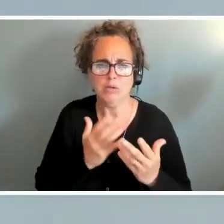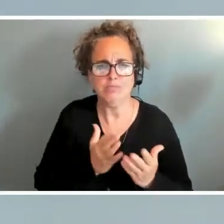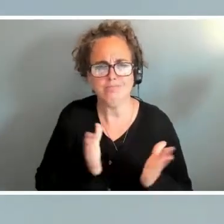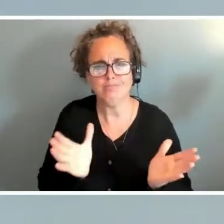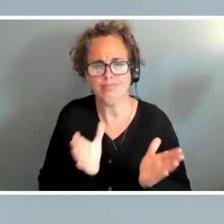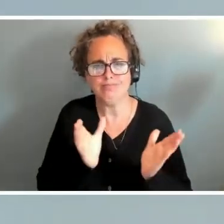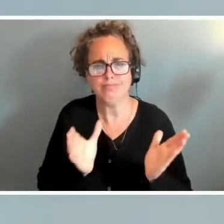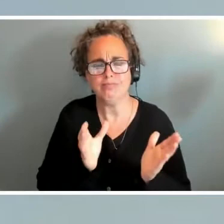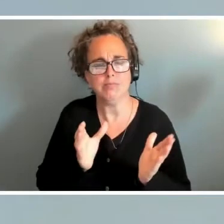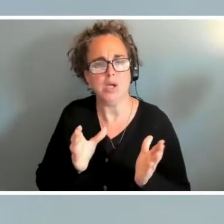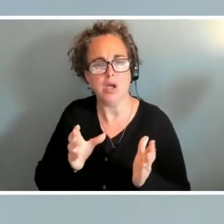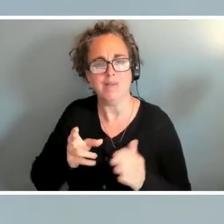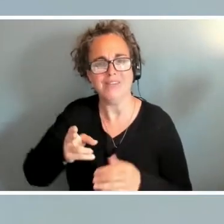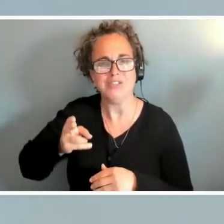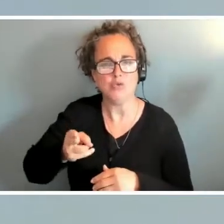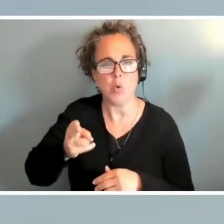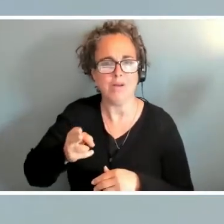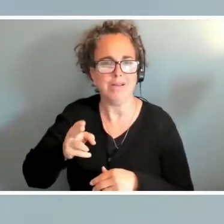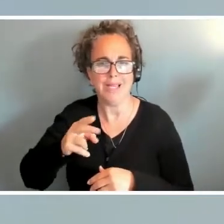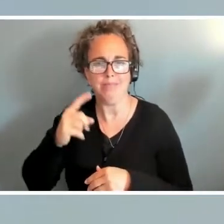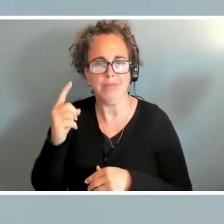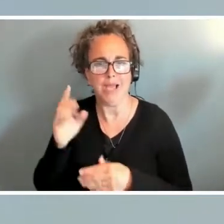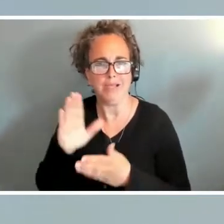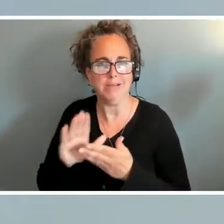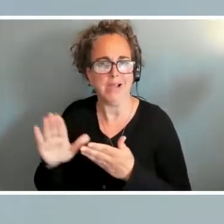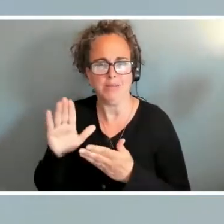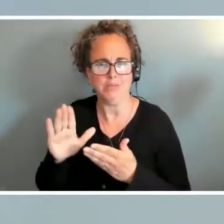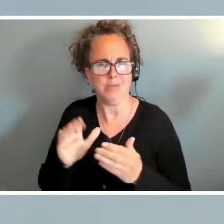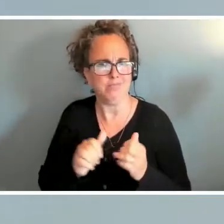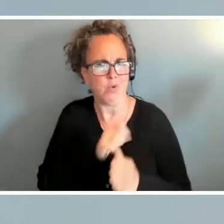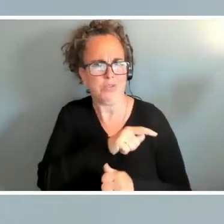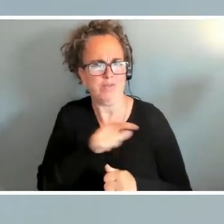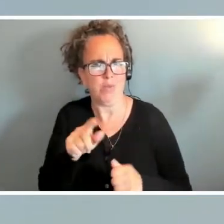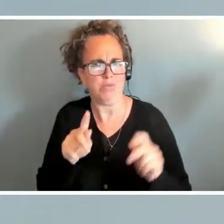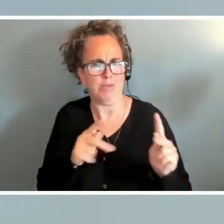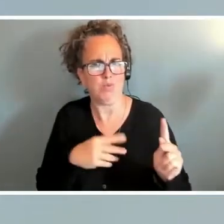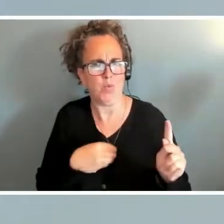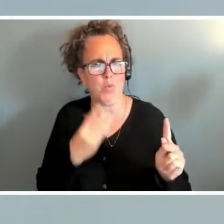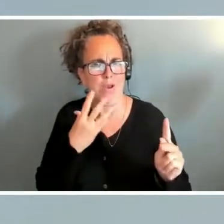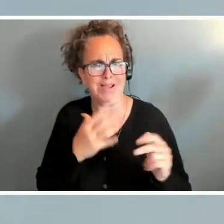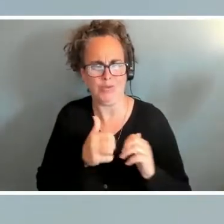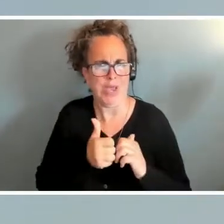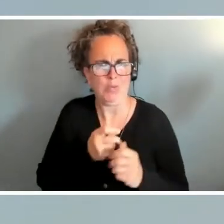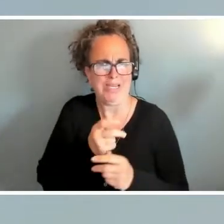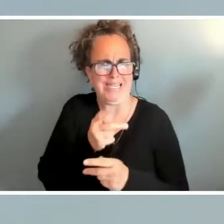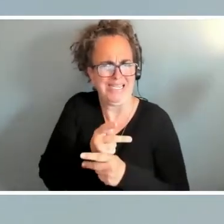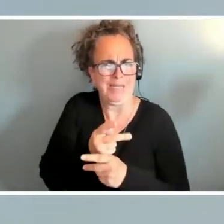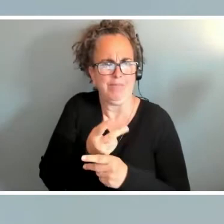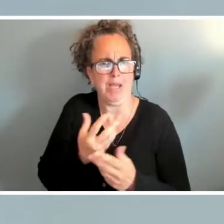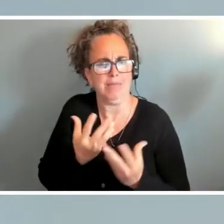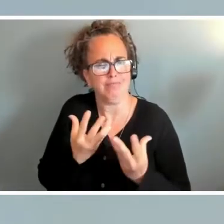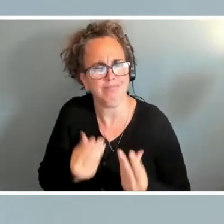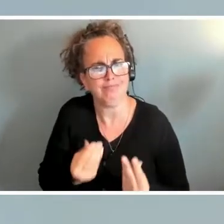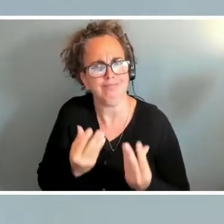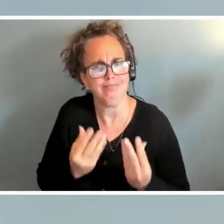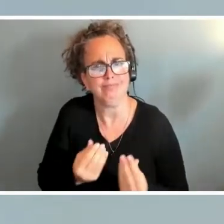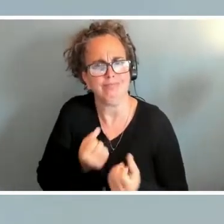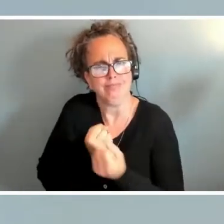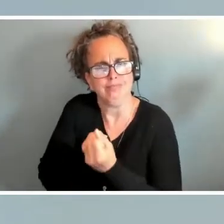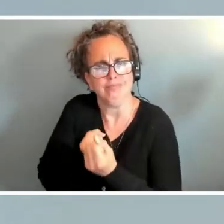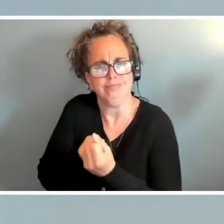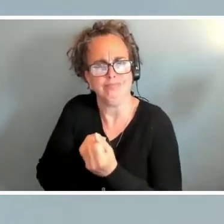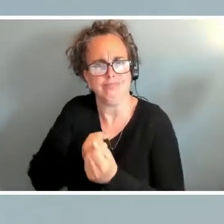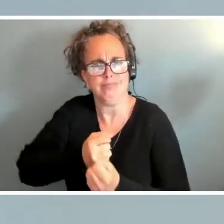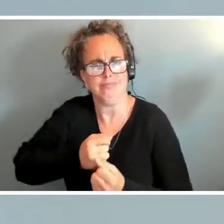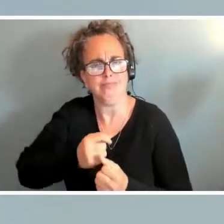historically black institution when we've got mostly white faculty? And so we were looking at what our options were. At that time, there were